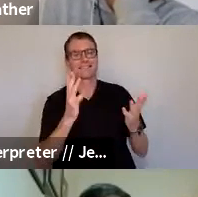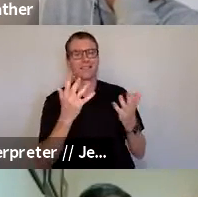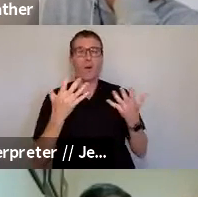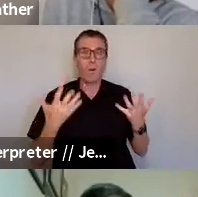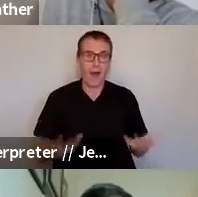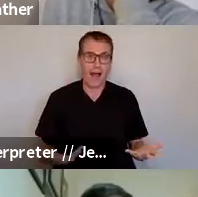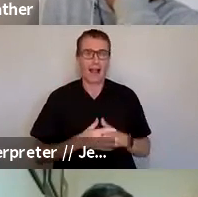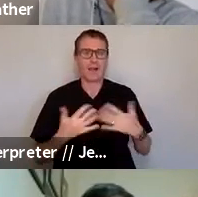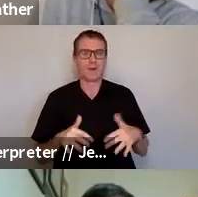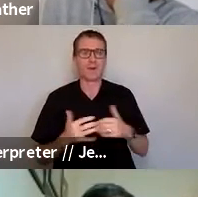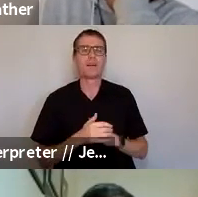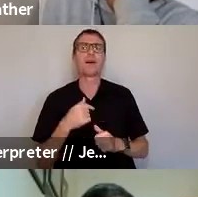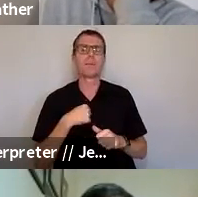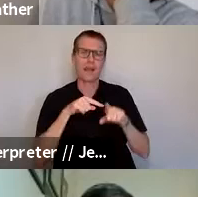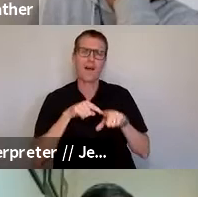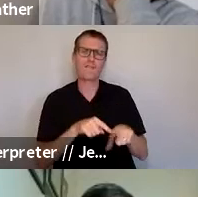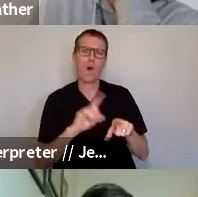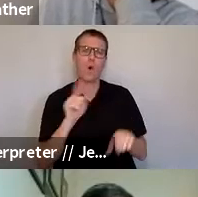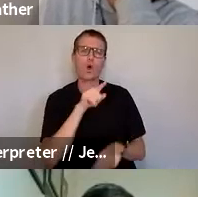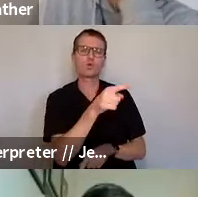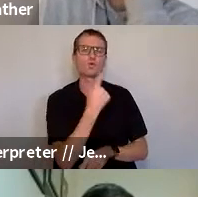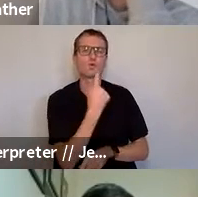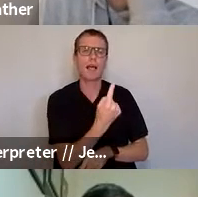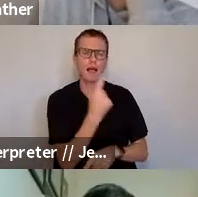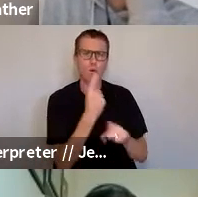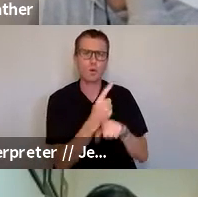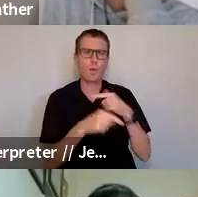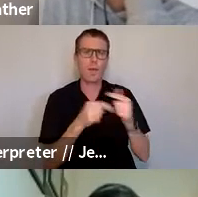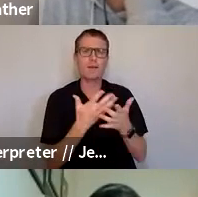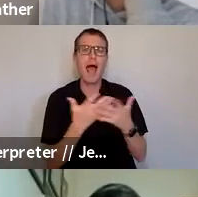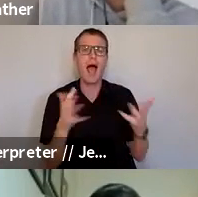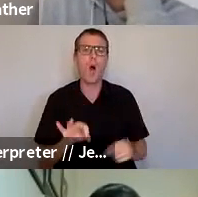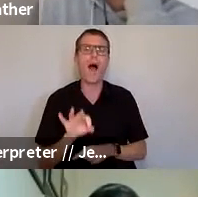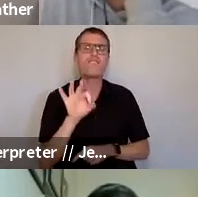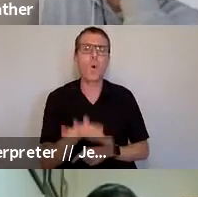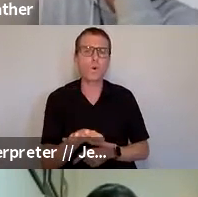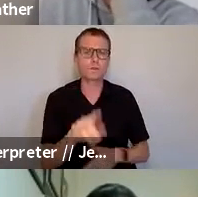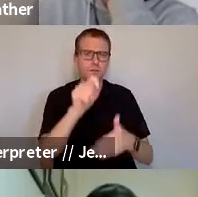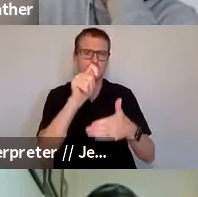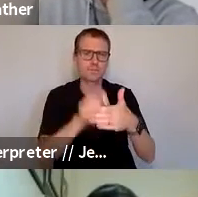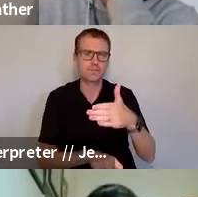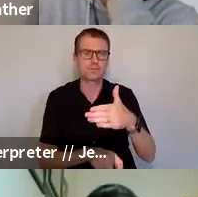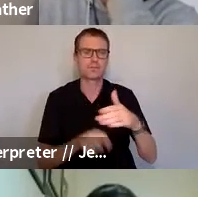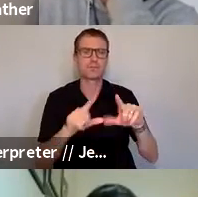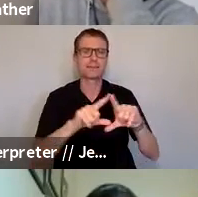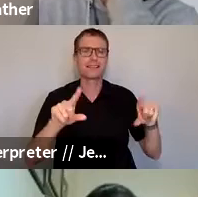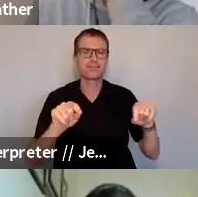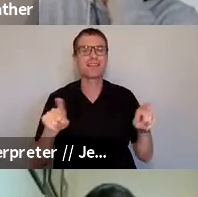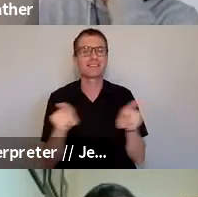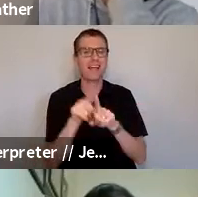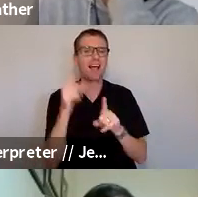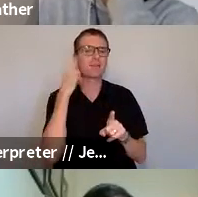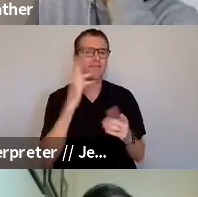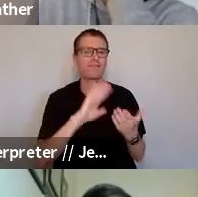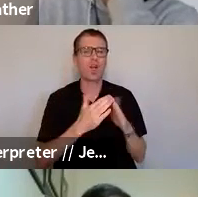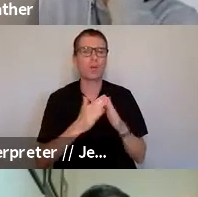just following on from your chain about the affordability, that's the same thing that the deaf community faces as well. We